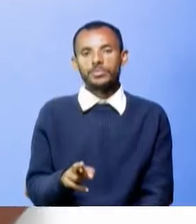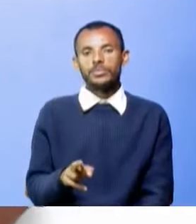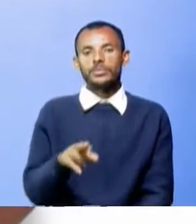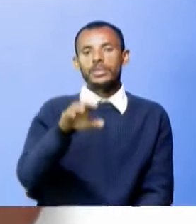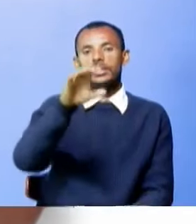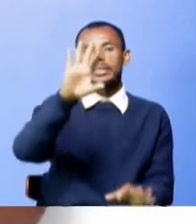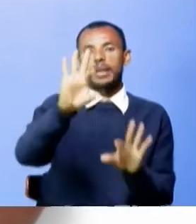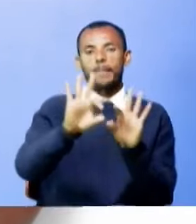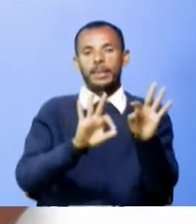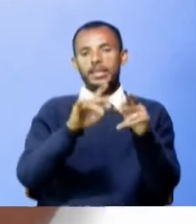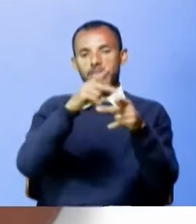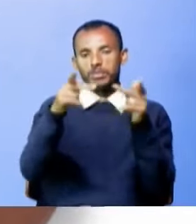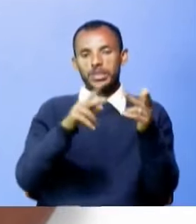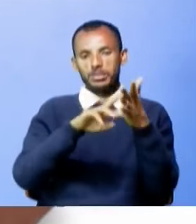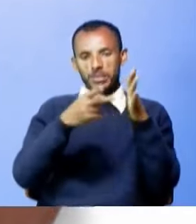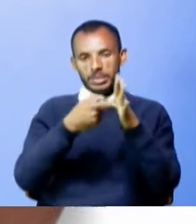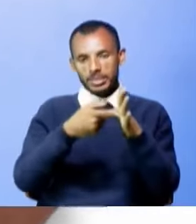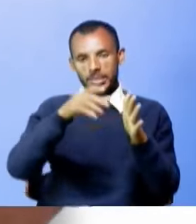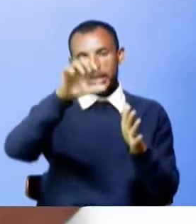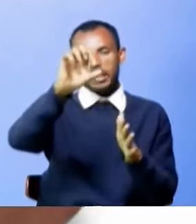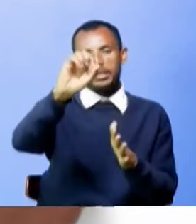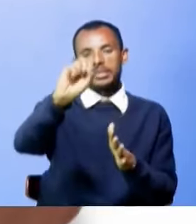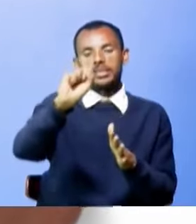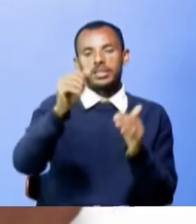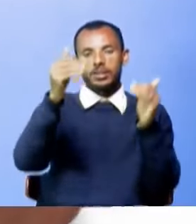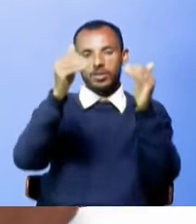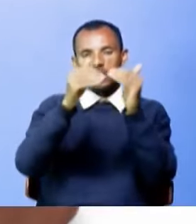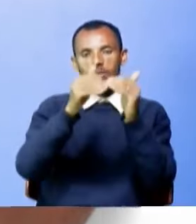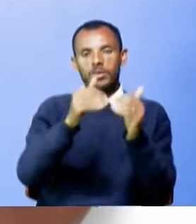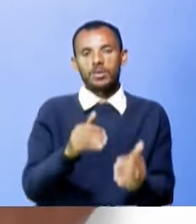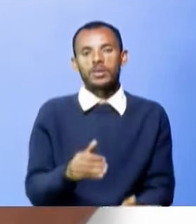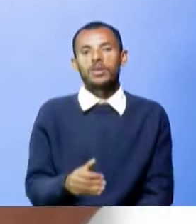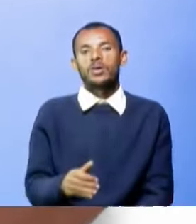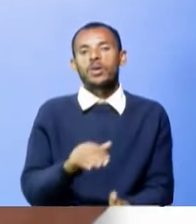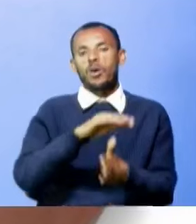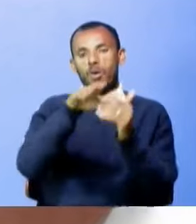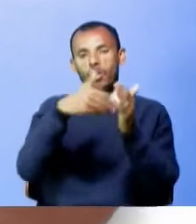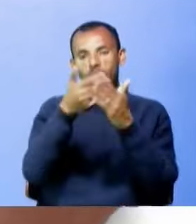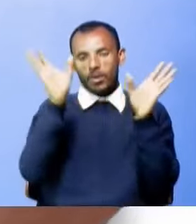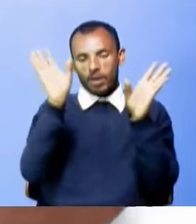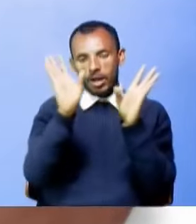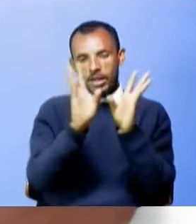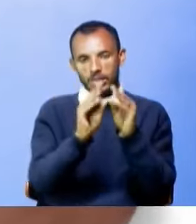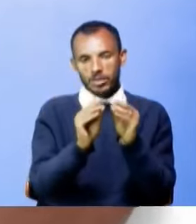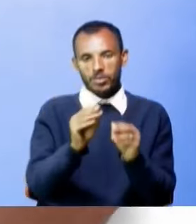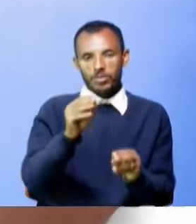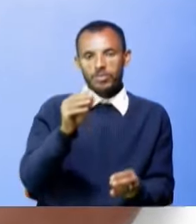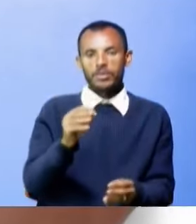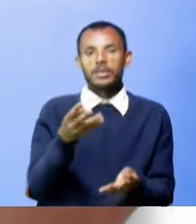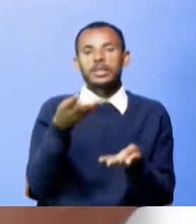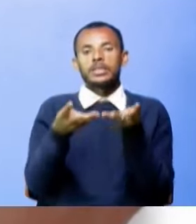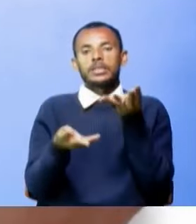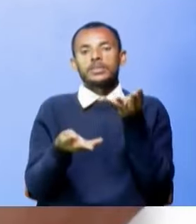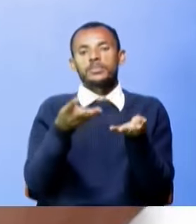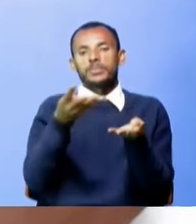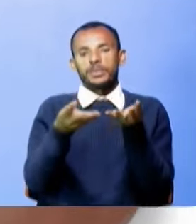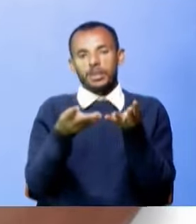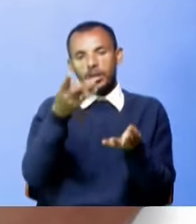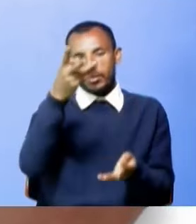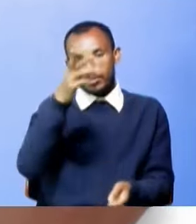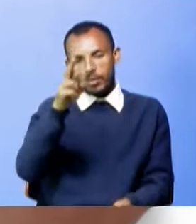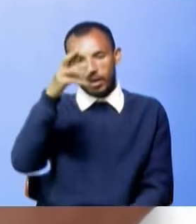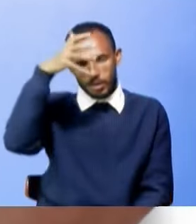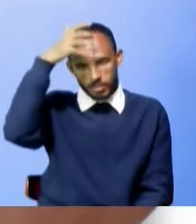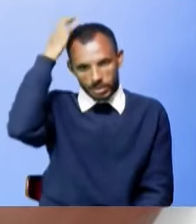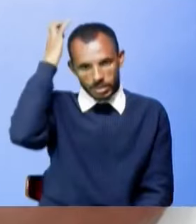represent a sample space, and this sample space will contain all collections of the possible outcomes.